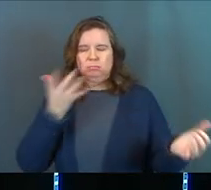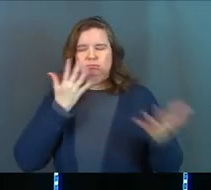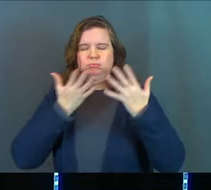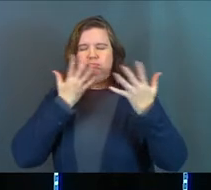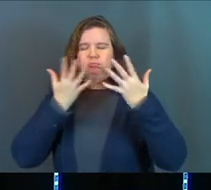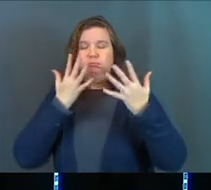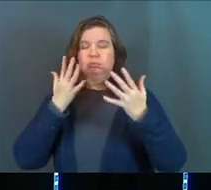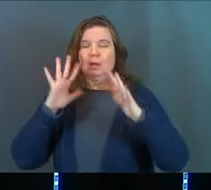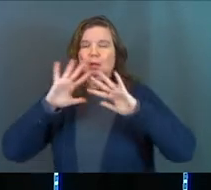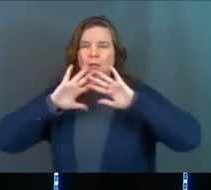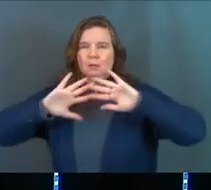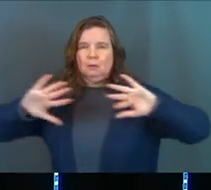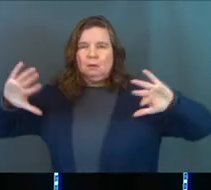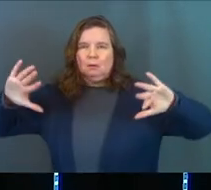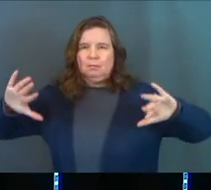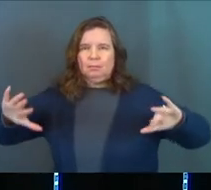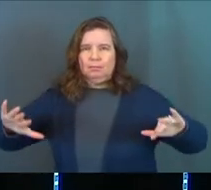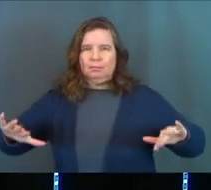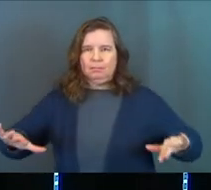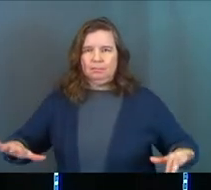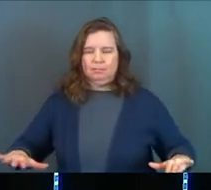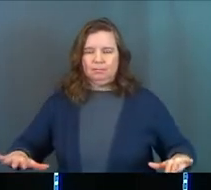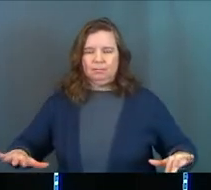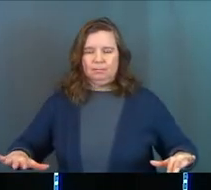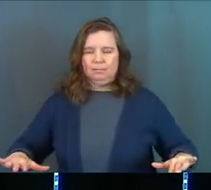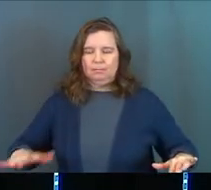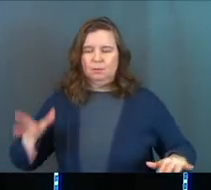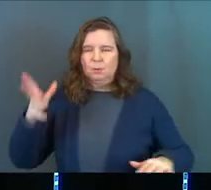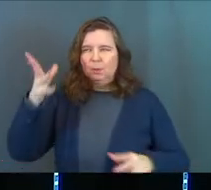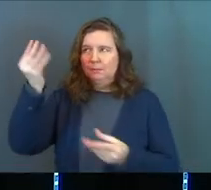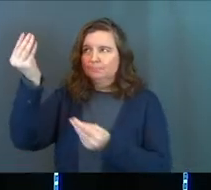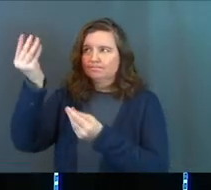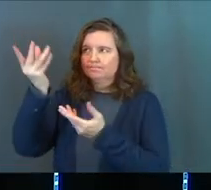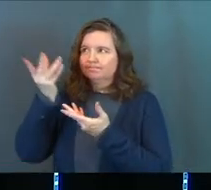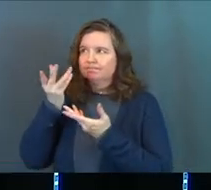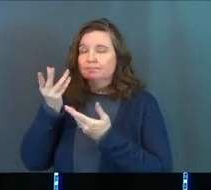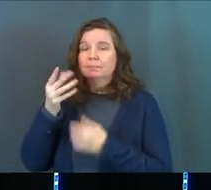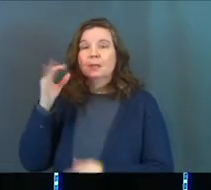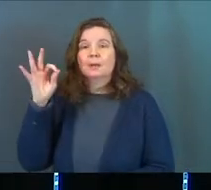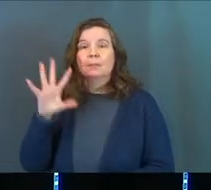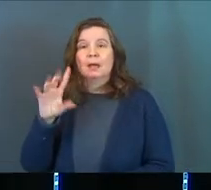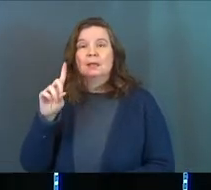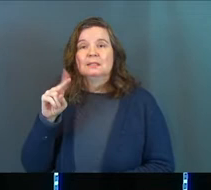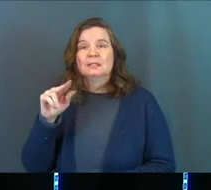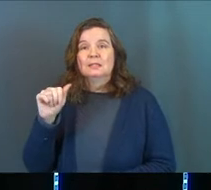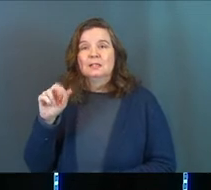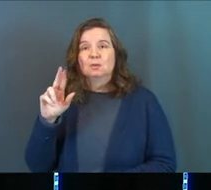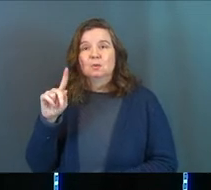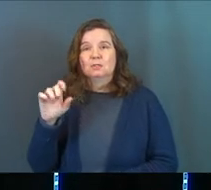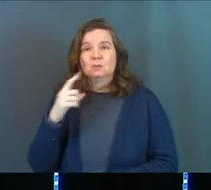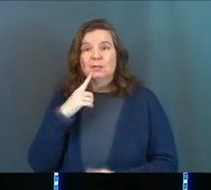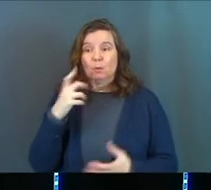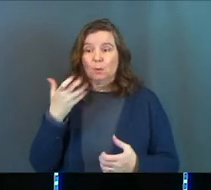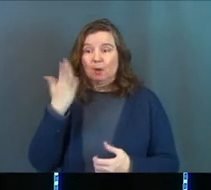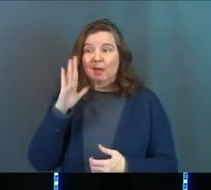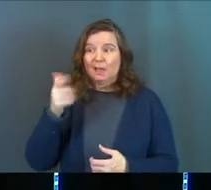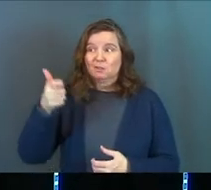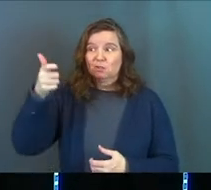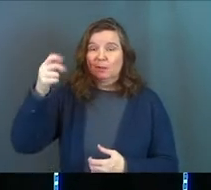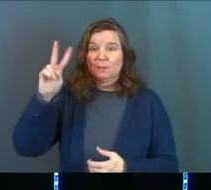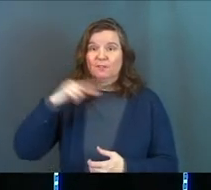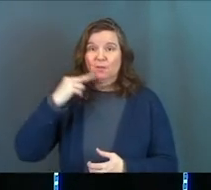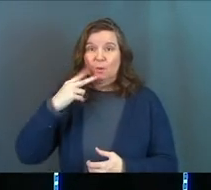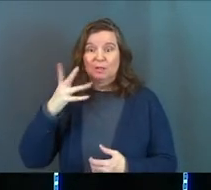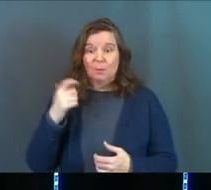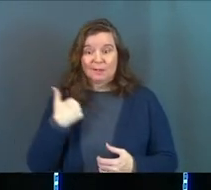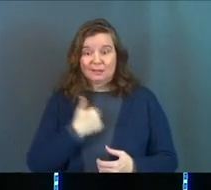to go quiet so that we can hear him. Pastor Dino Rizzo put it like this. We want God to turn up his voice. He wants us to